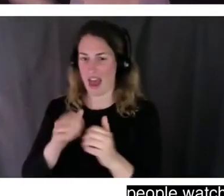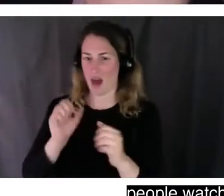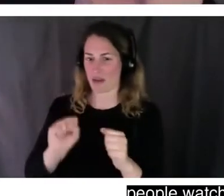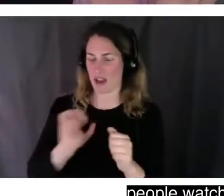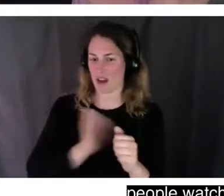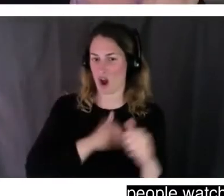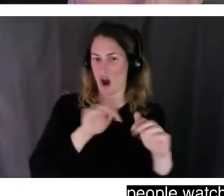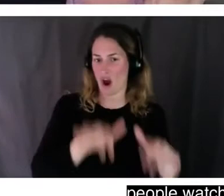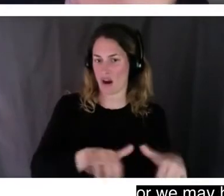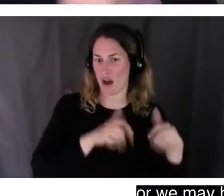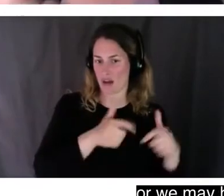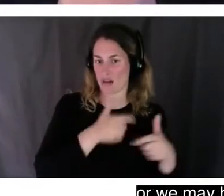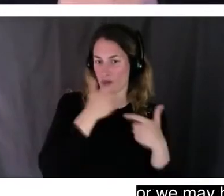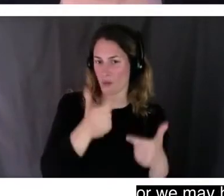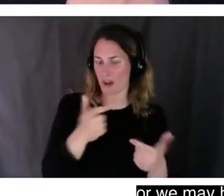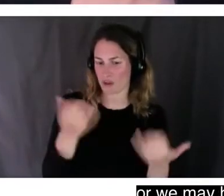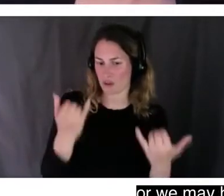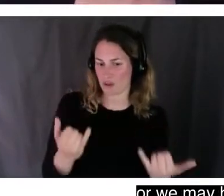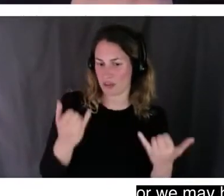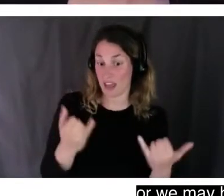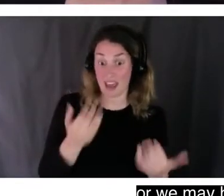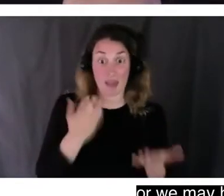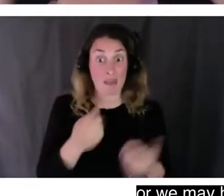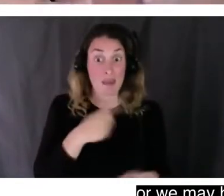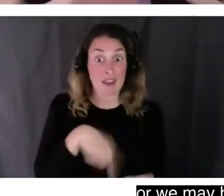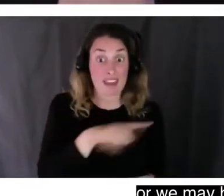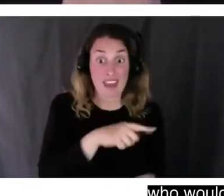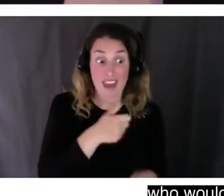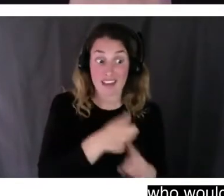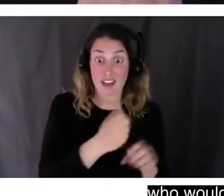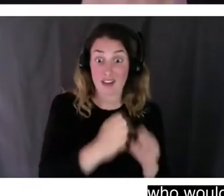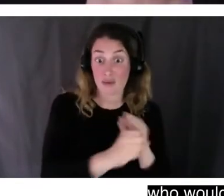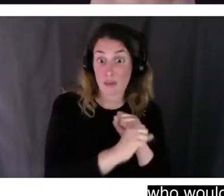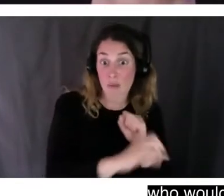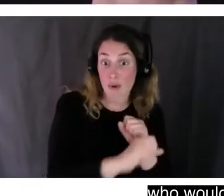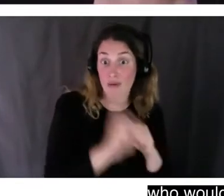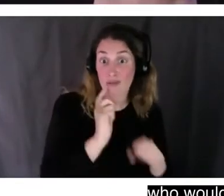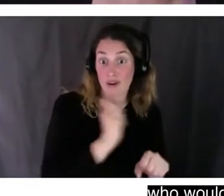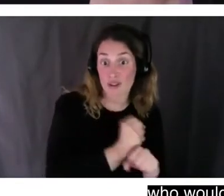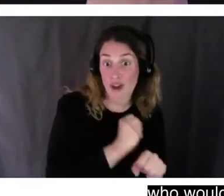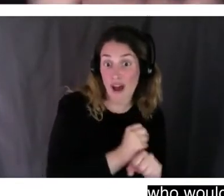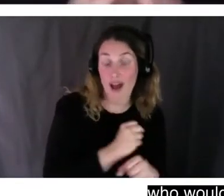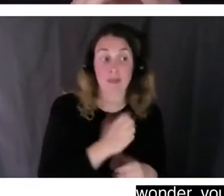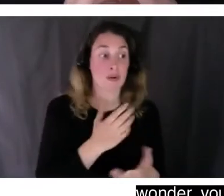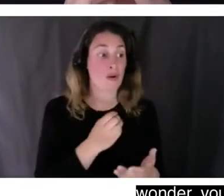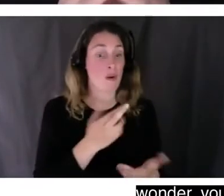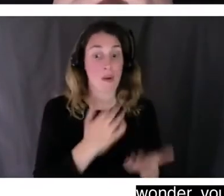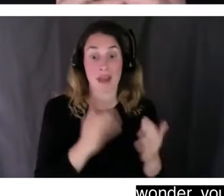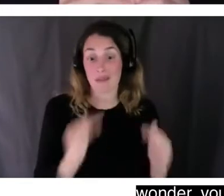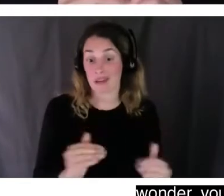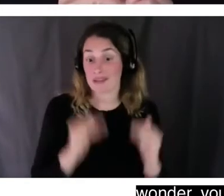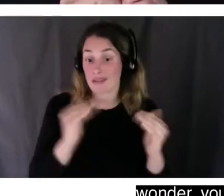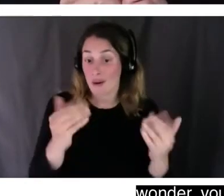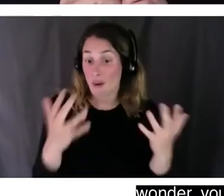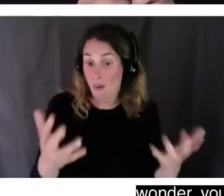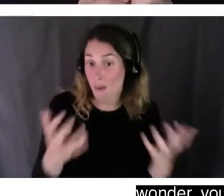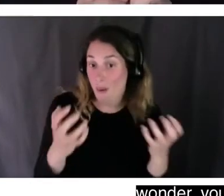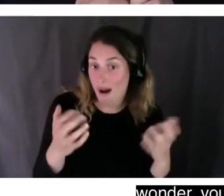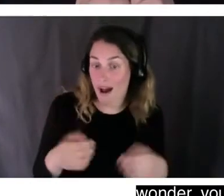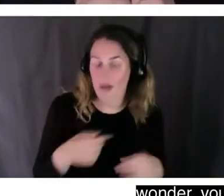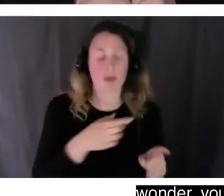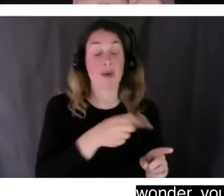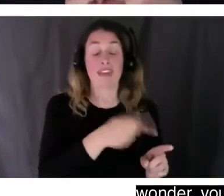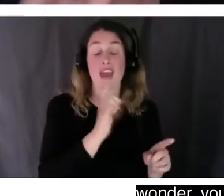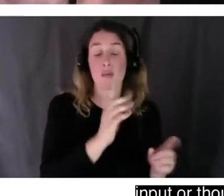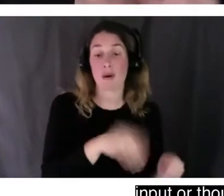watching who are doing the promoting, or we may have, likely both, people watching who would love to get a promotion. And I wonder, I